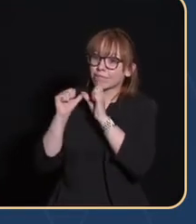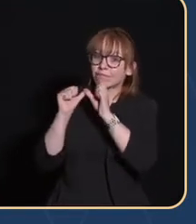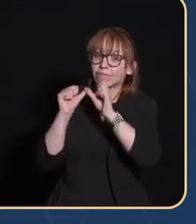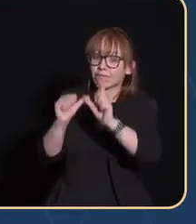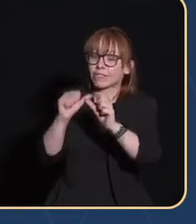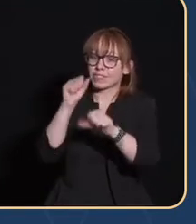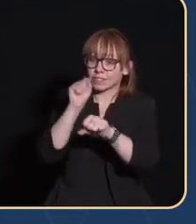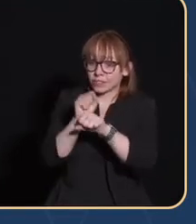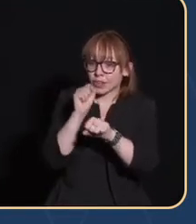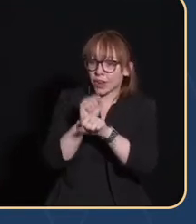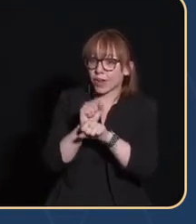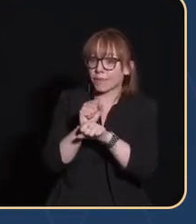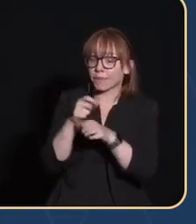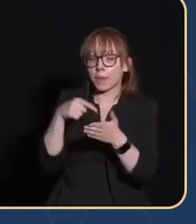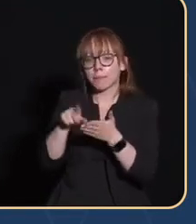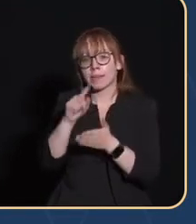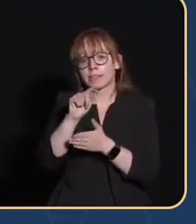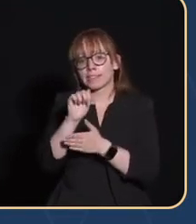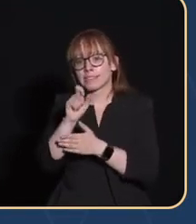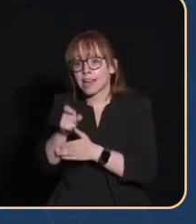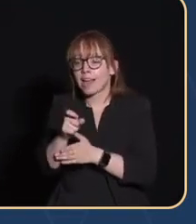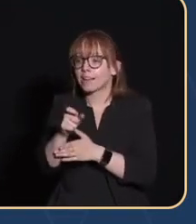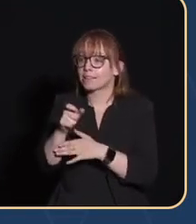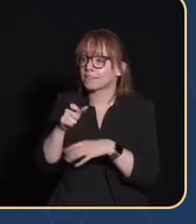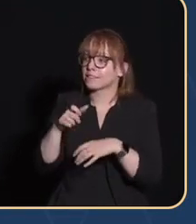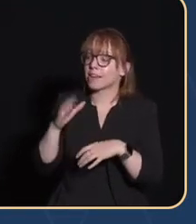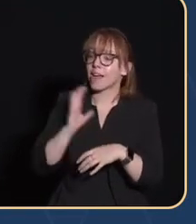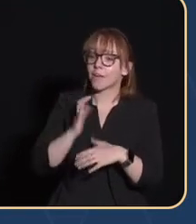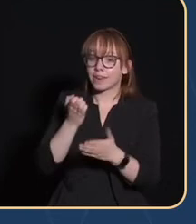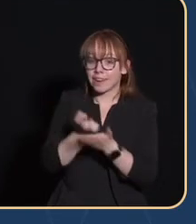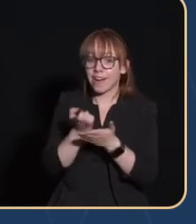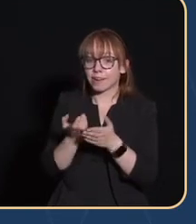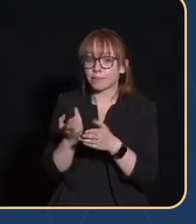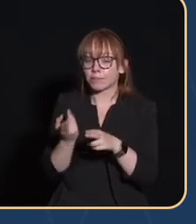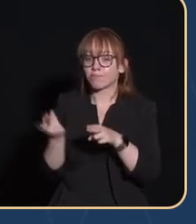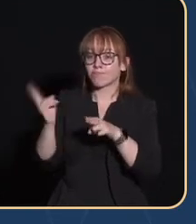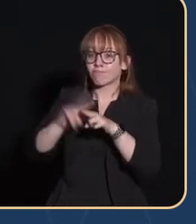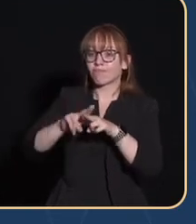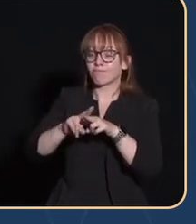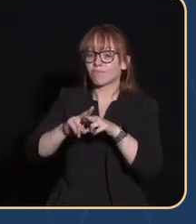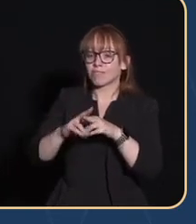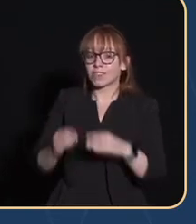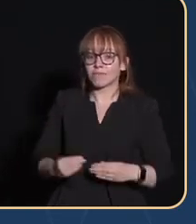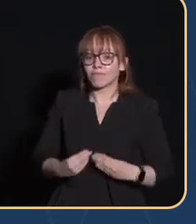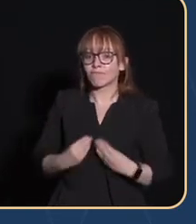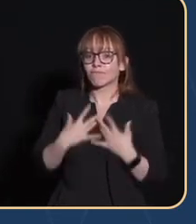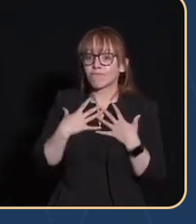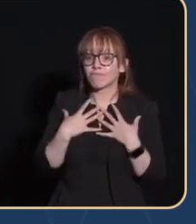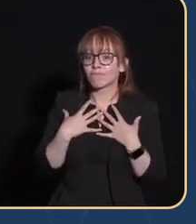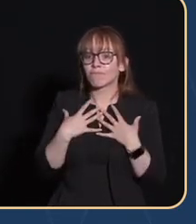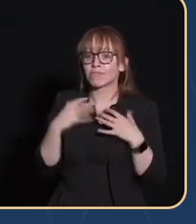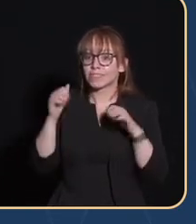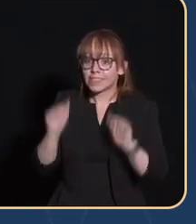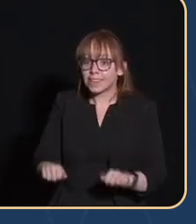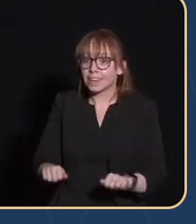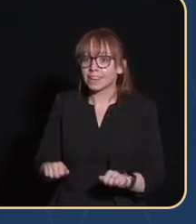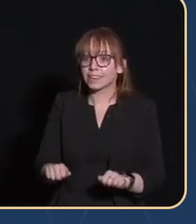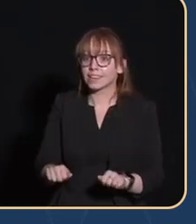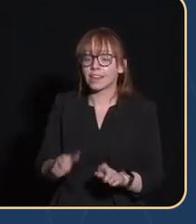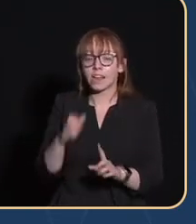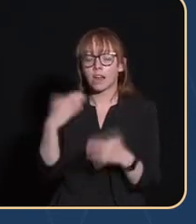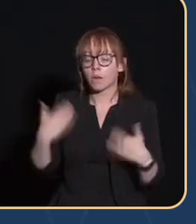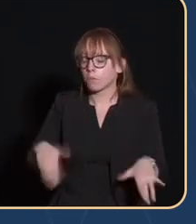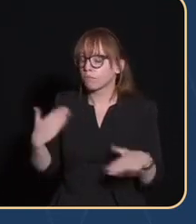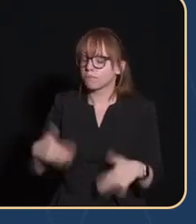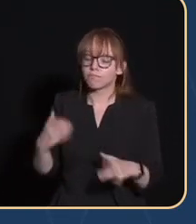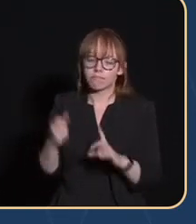in the community and pay taxes and help our economy grow and help our society flourish. So there really is a great impact with